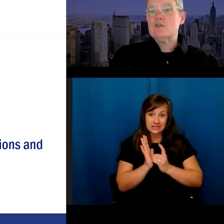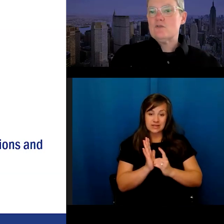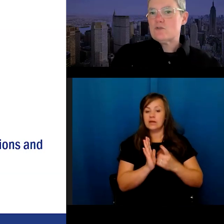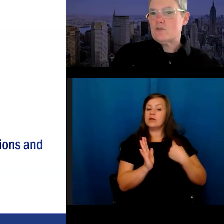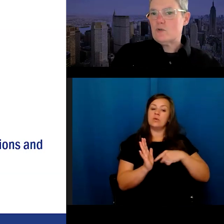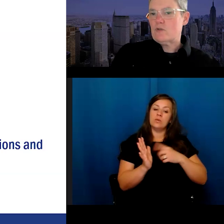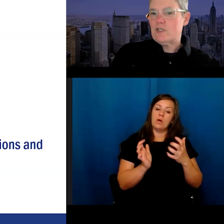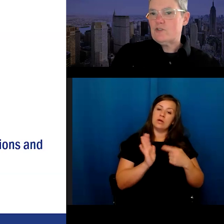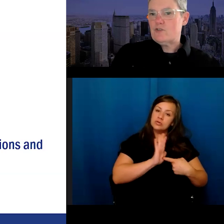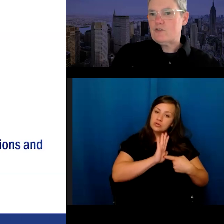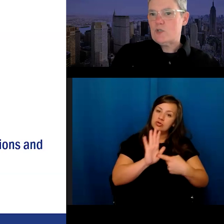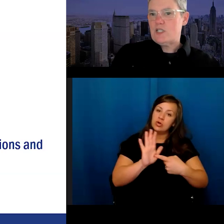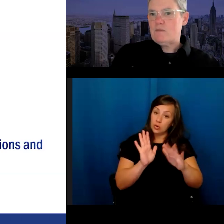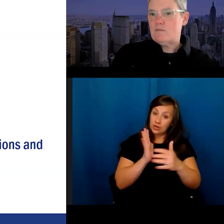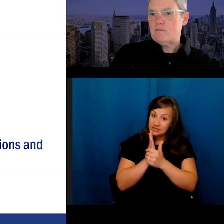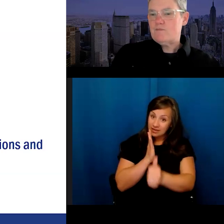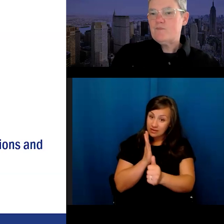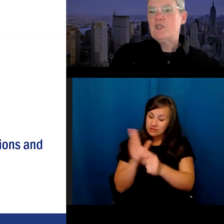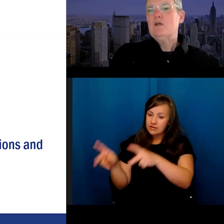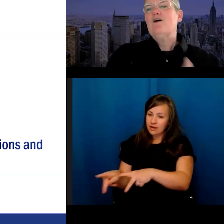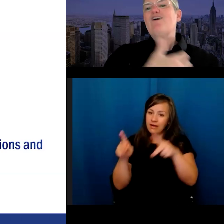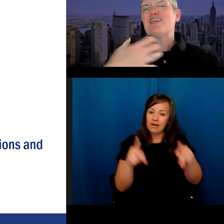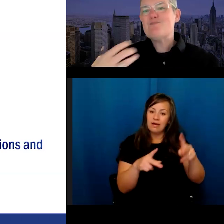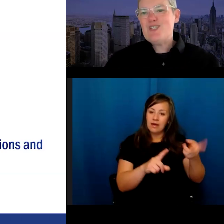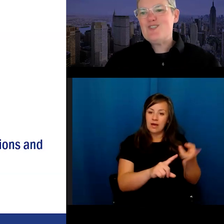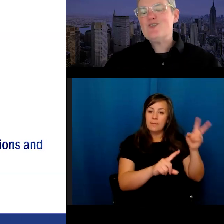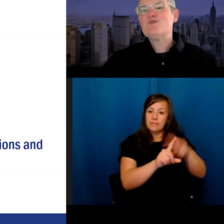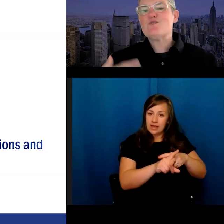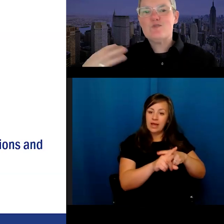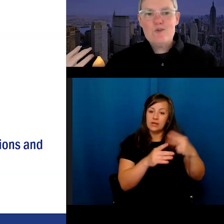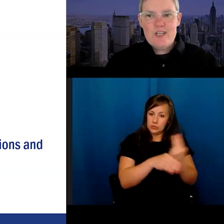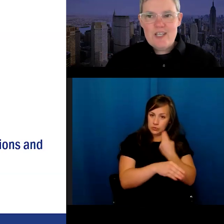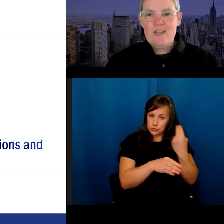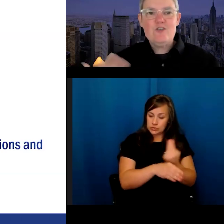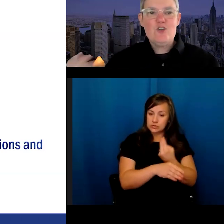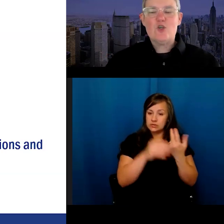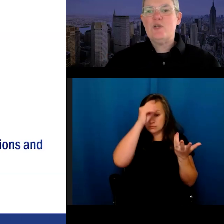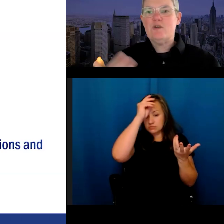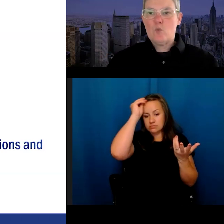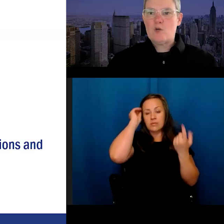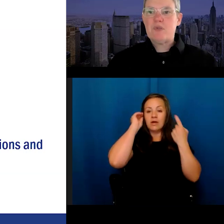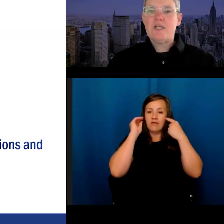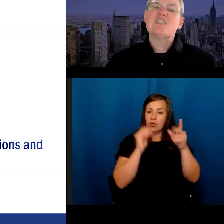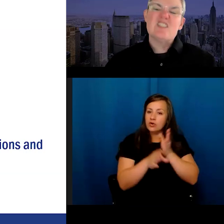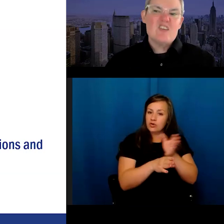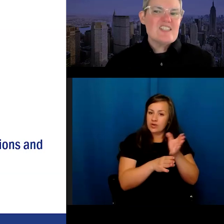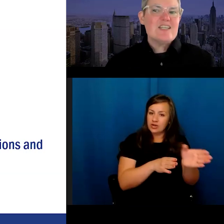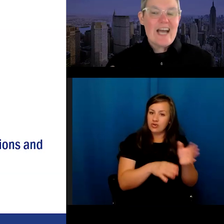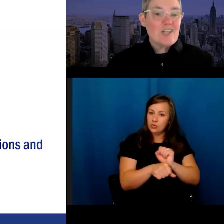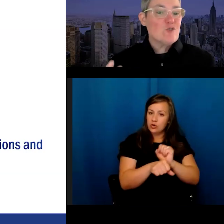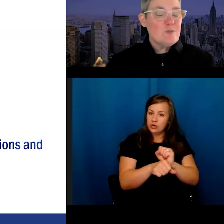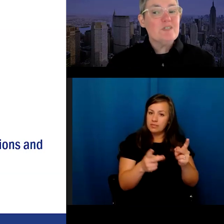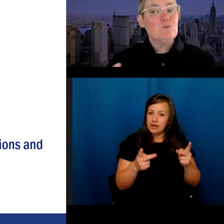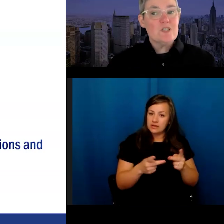how the skills you are learning in your degree can be used in your career and workplace. And so